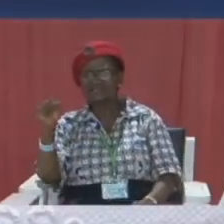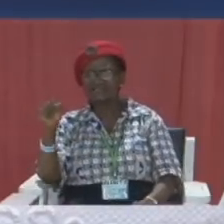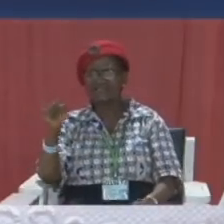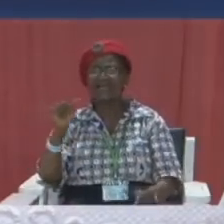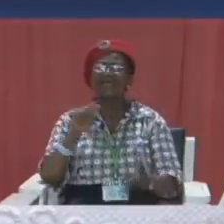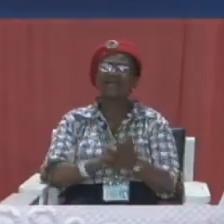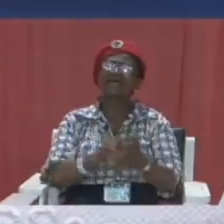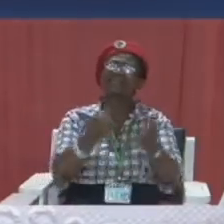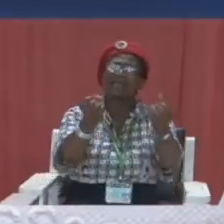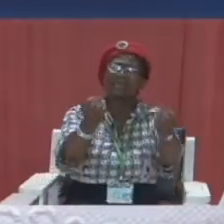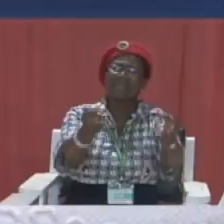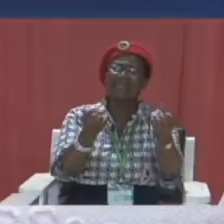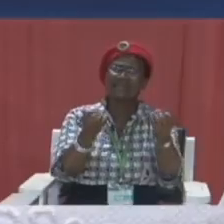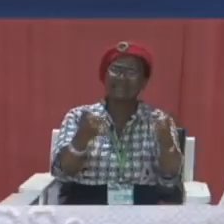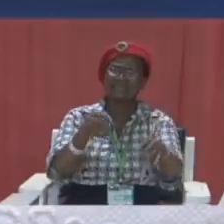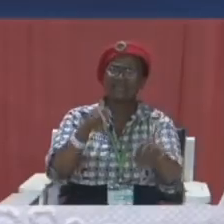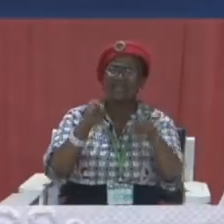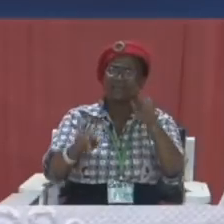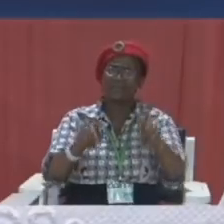several people would call